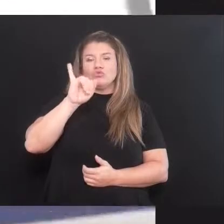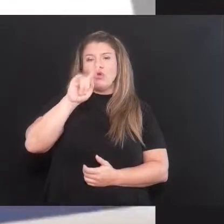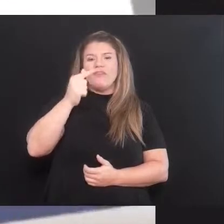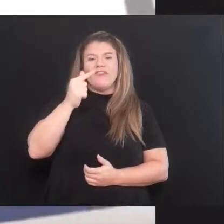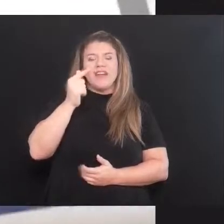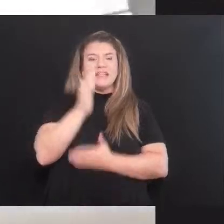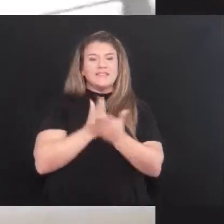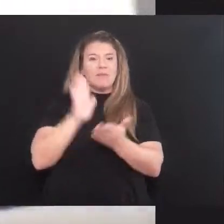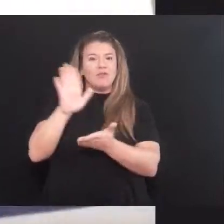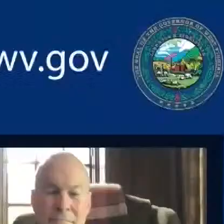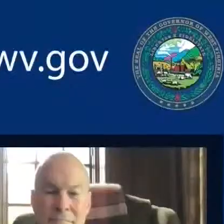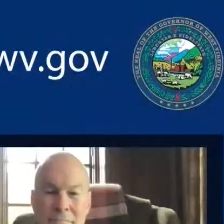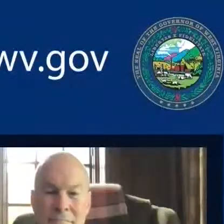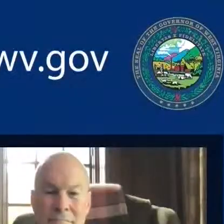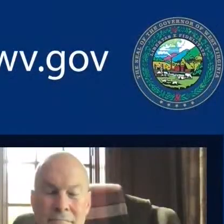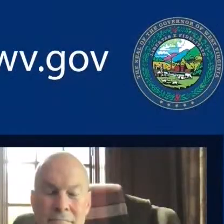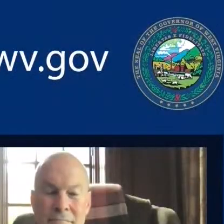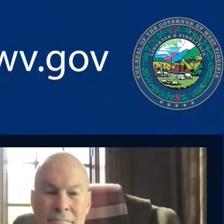ventilation systems.